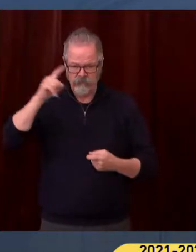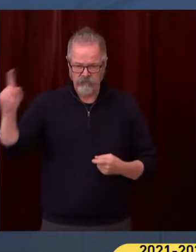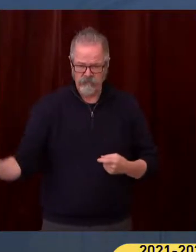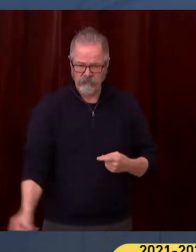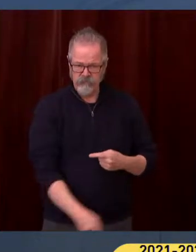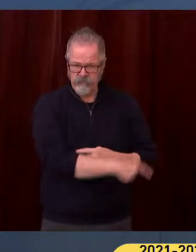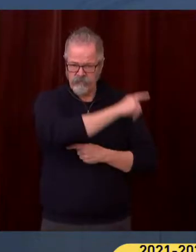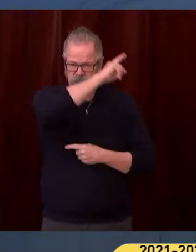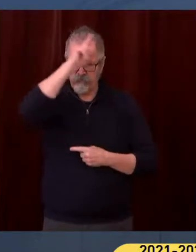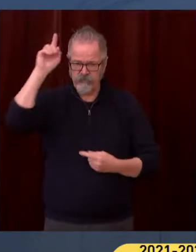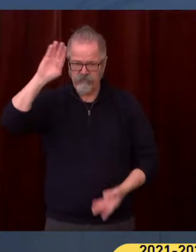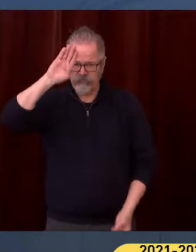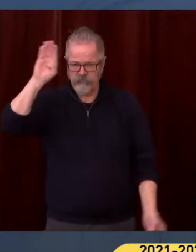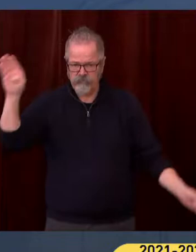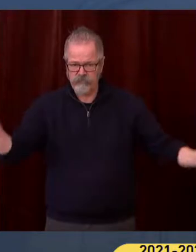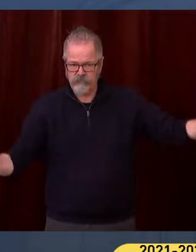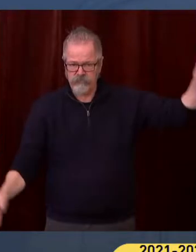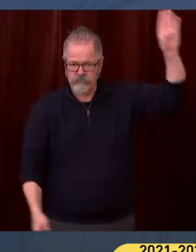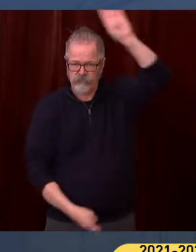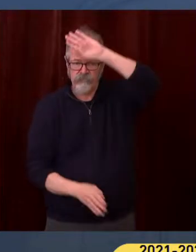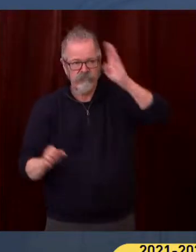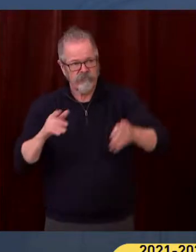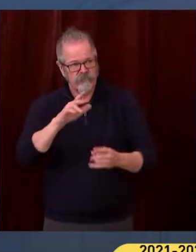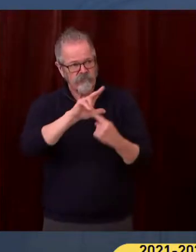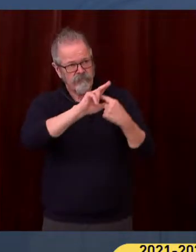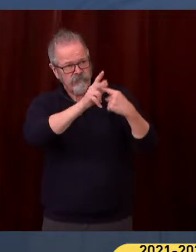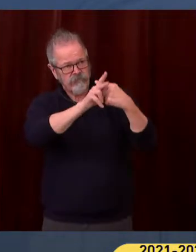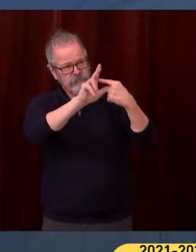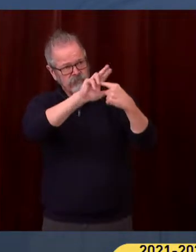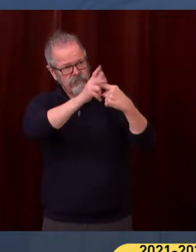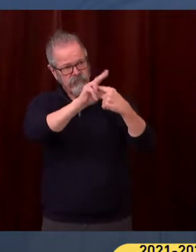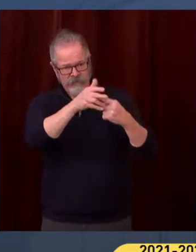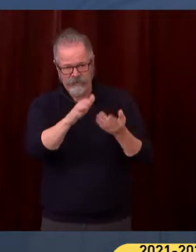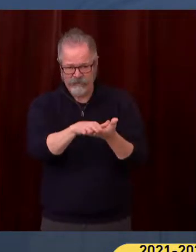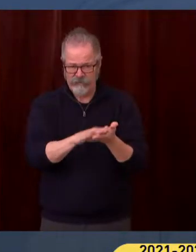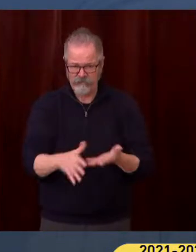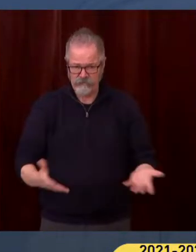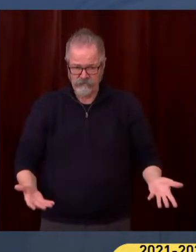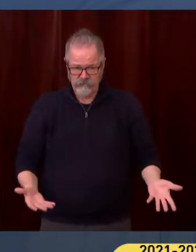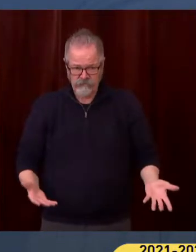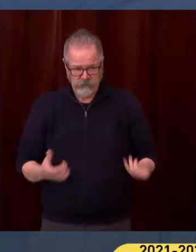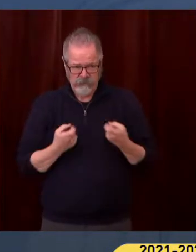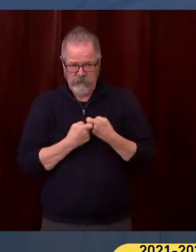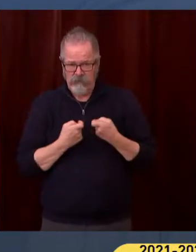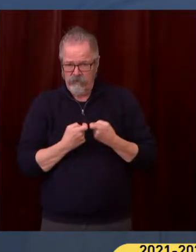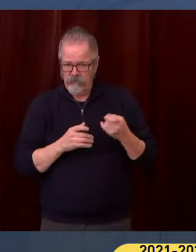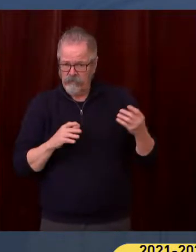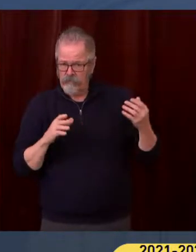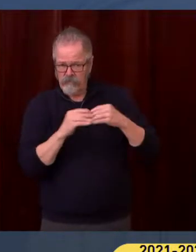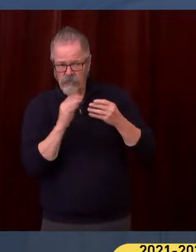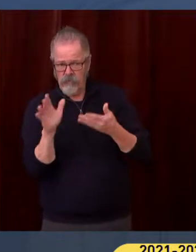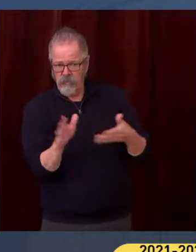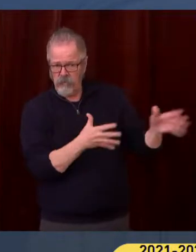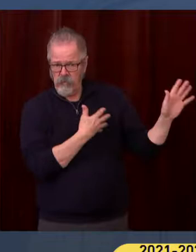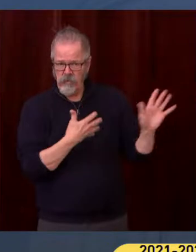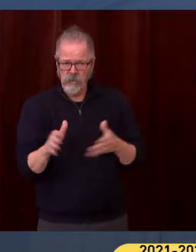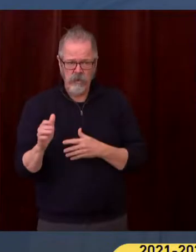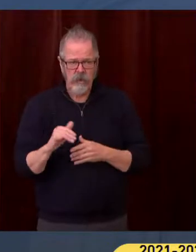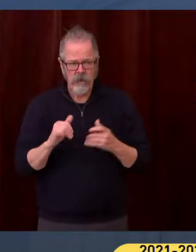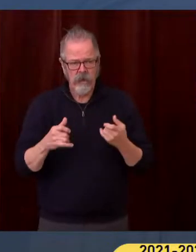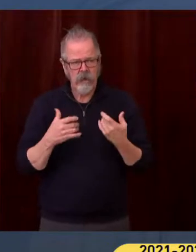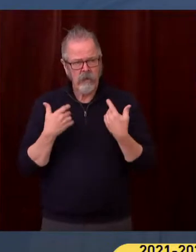grid bill by embracing projects like this because they're really happening. This is not a pipe dream.